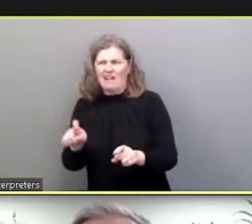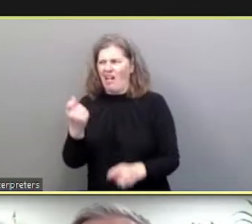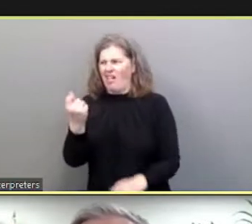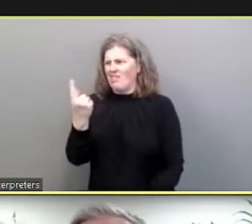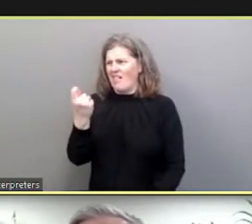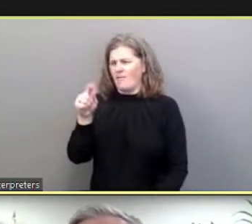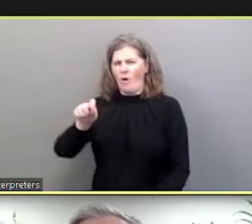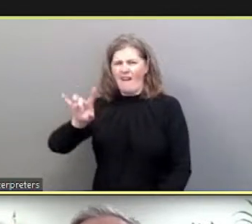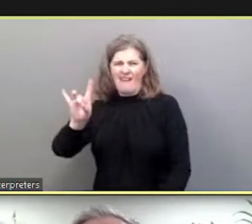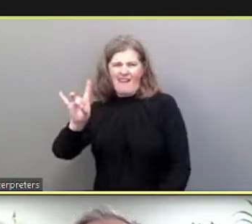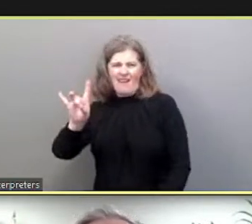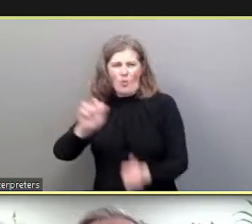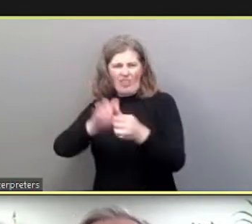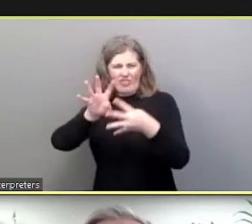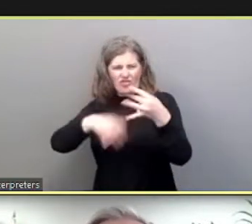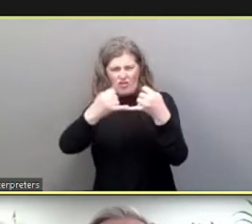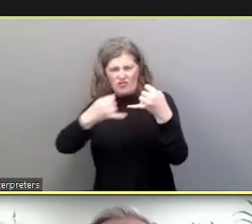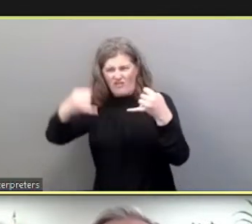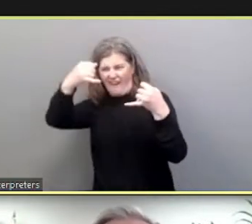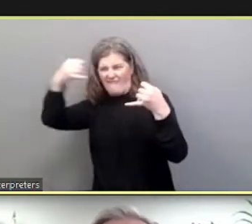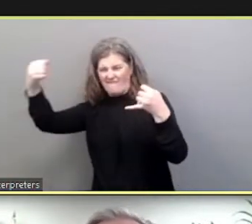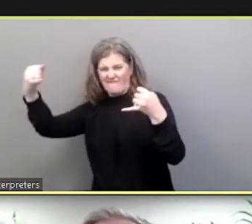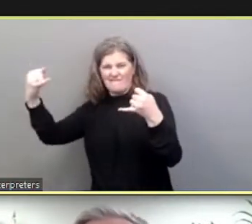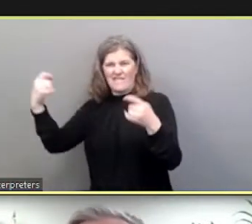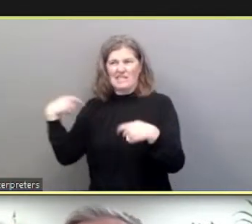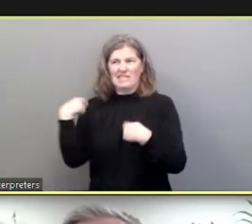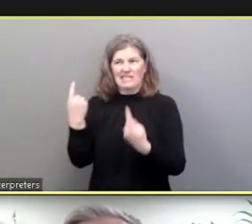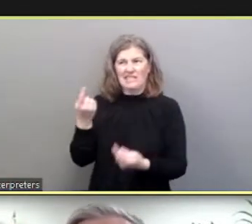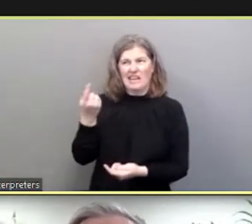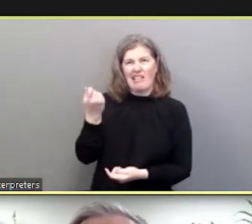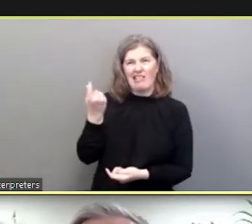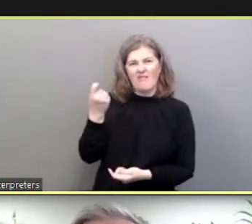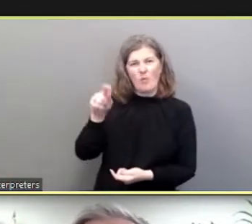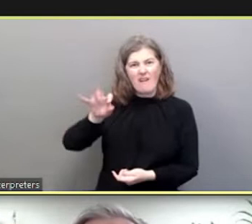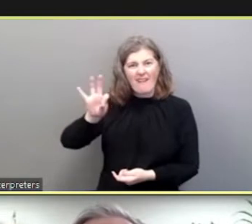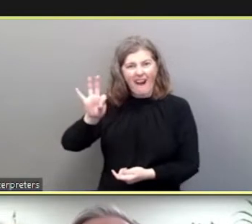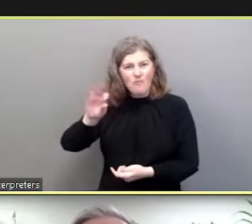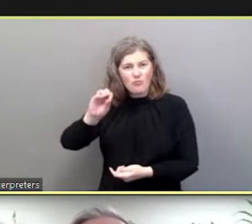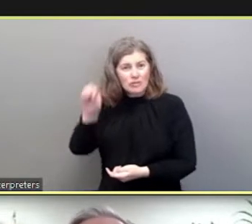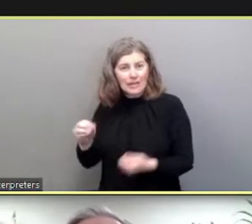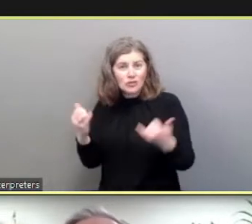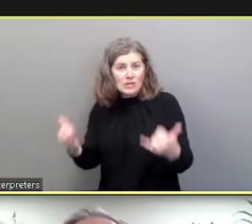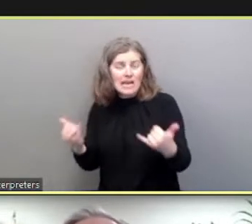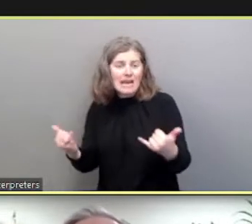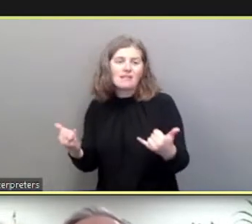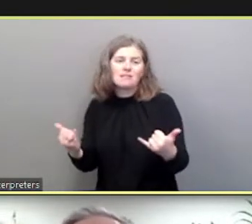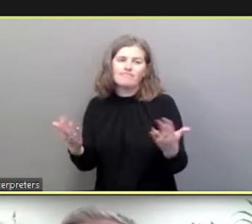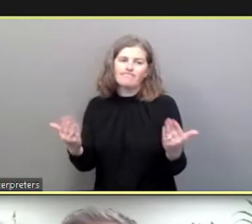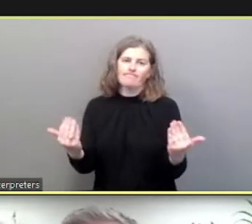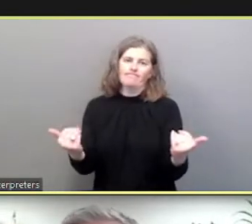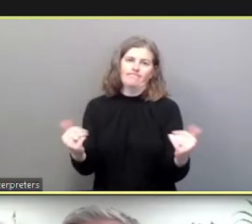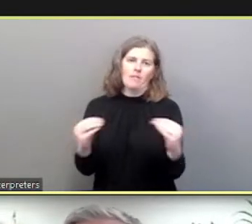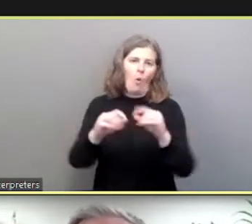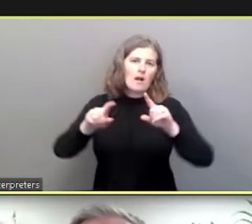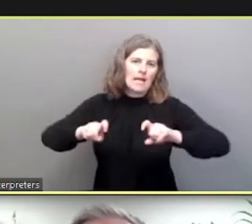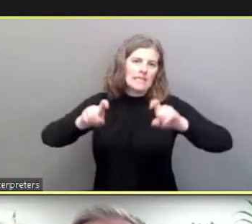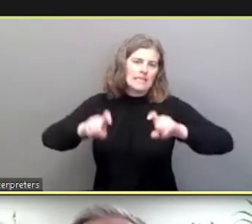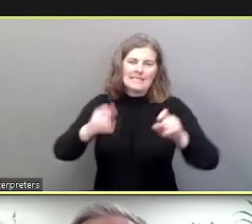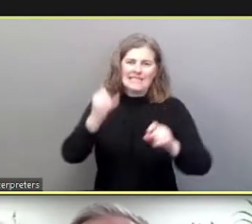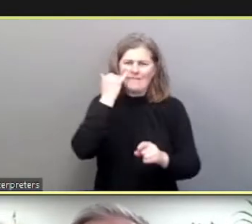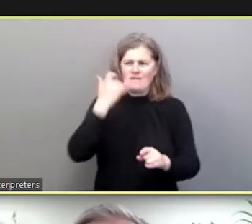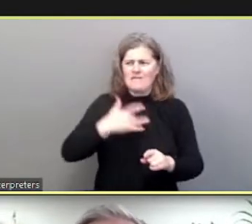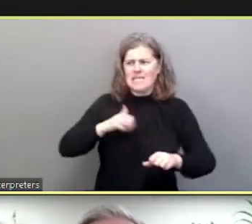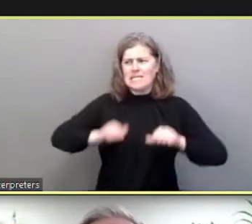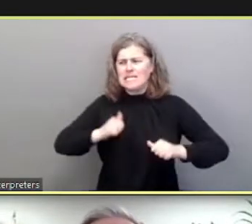Christine's graph. Over the past 7 days, it's 11.9% today. So get tested if you have any